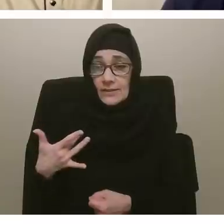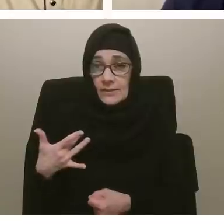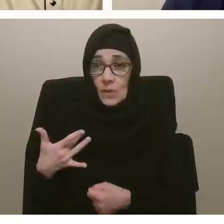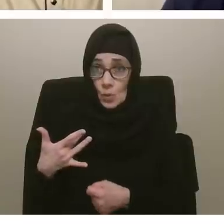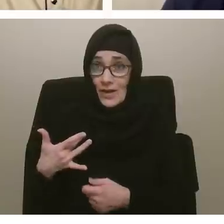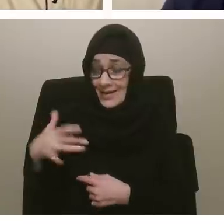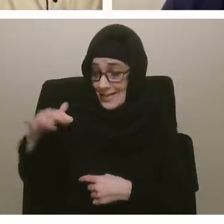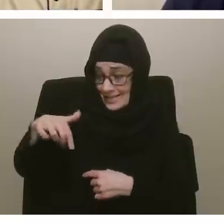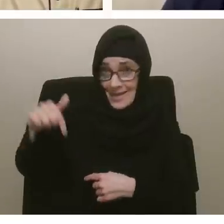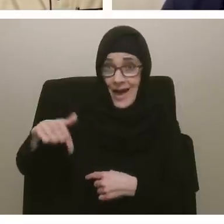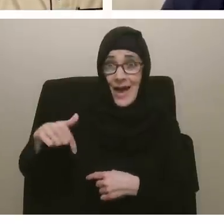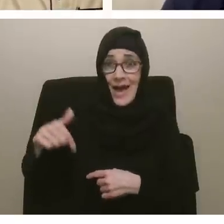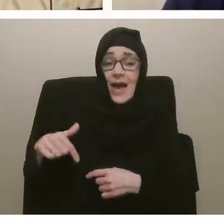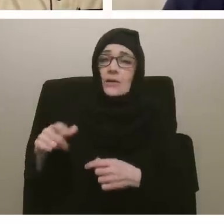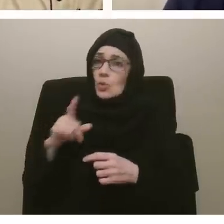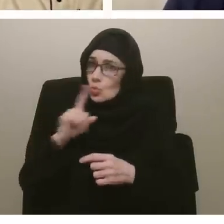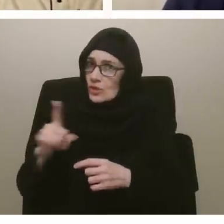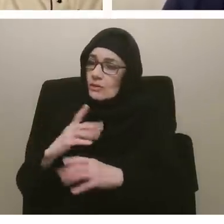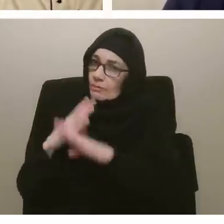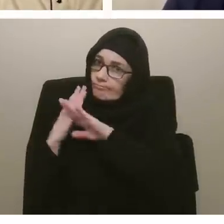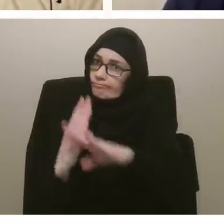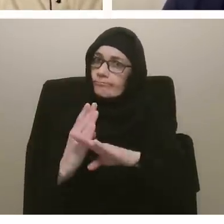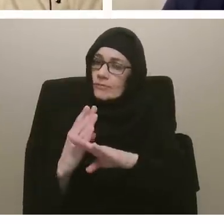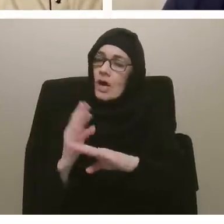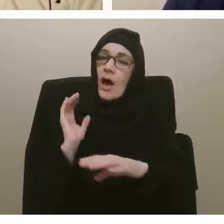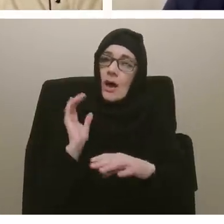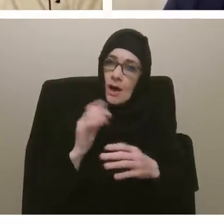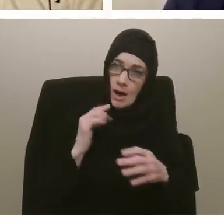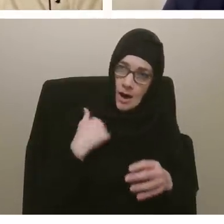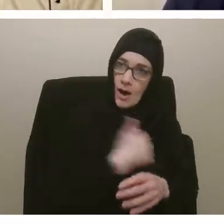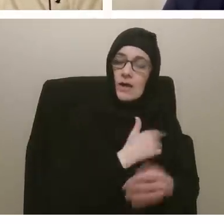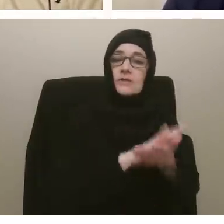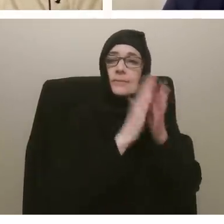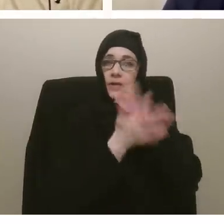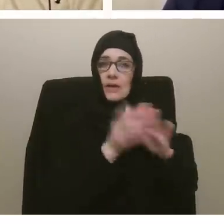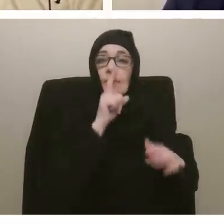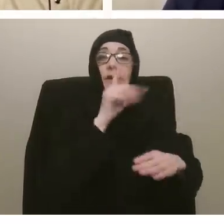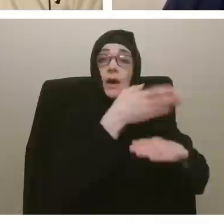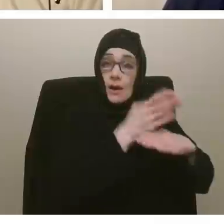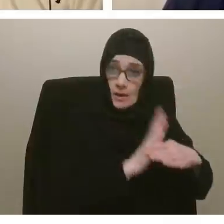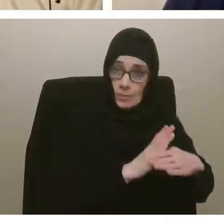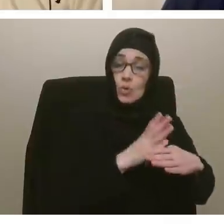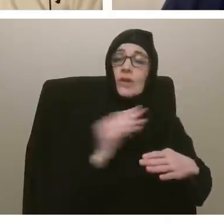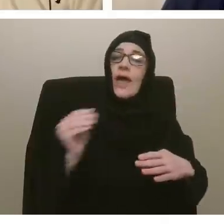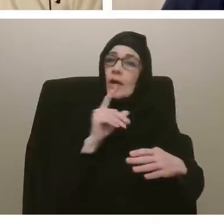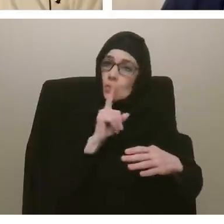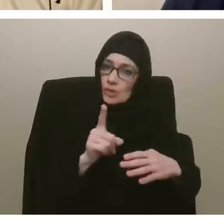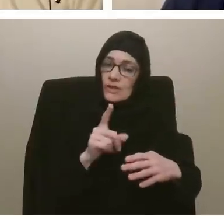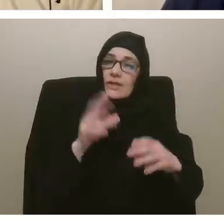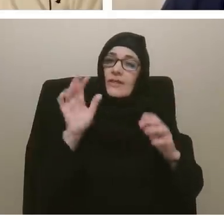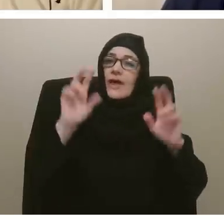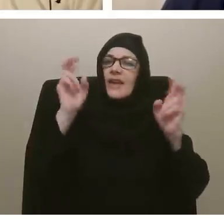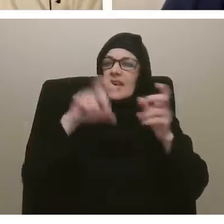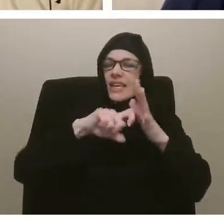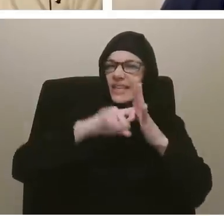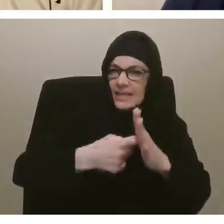greatest inhibitor from humility and from the muftah, from the key of the basmala. So that humility, I